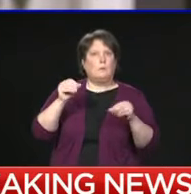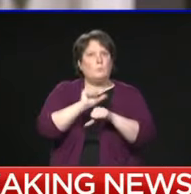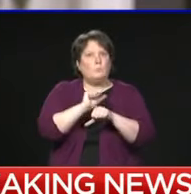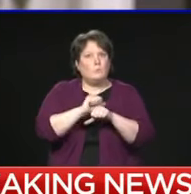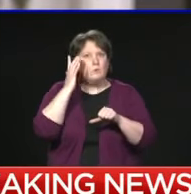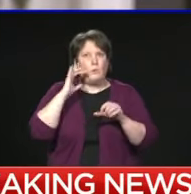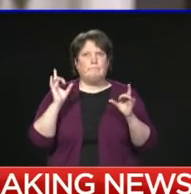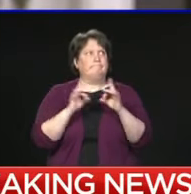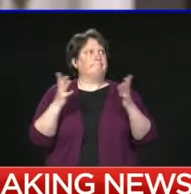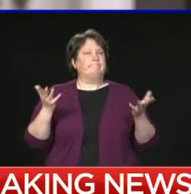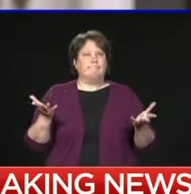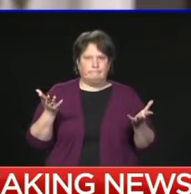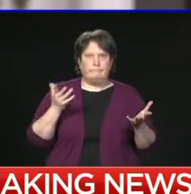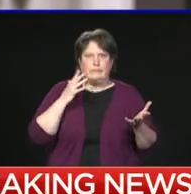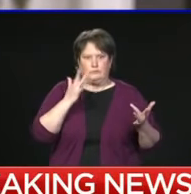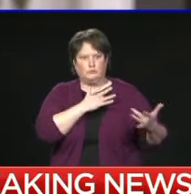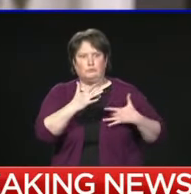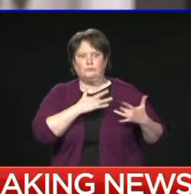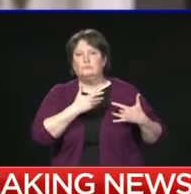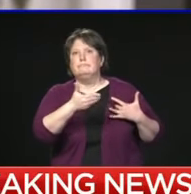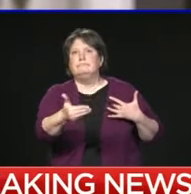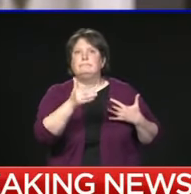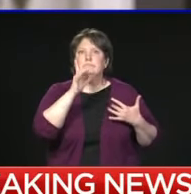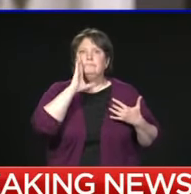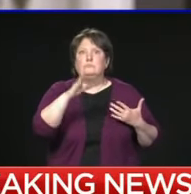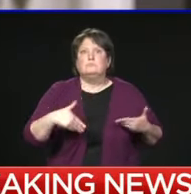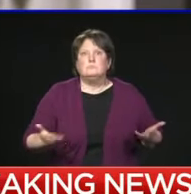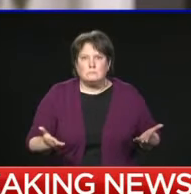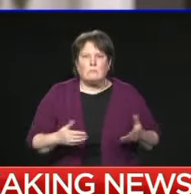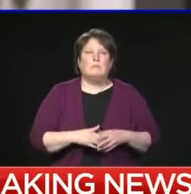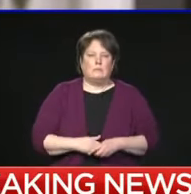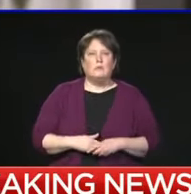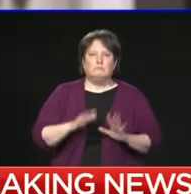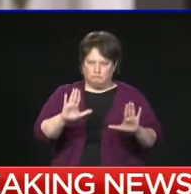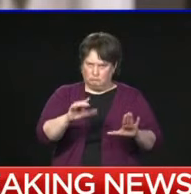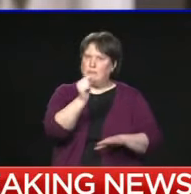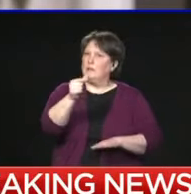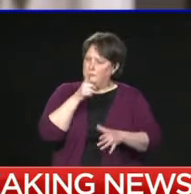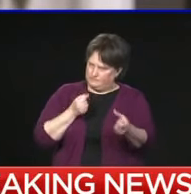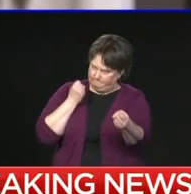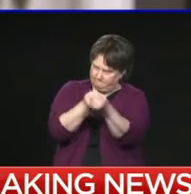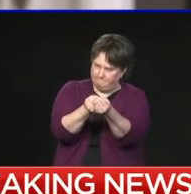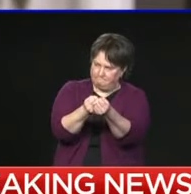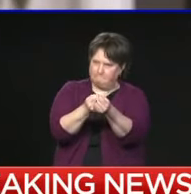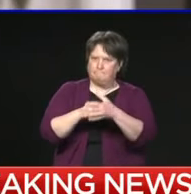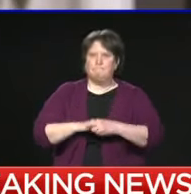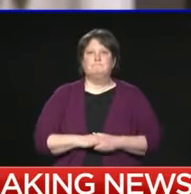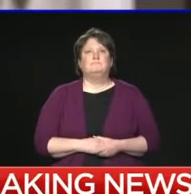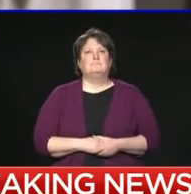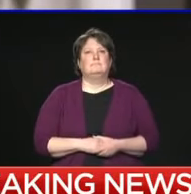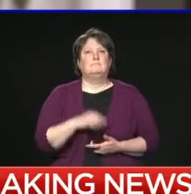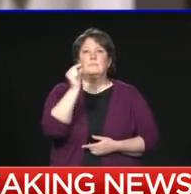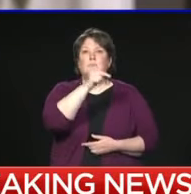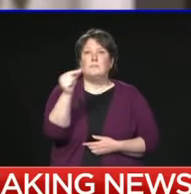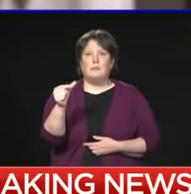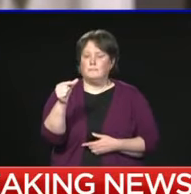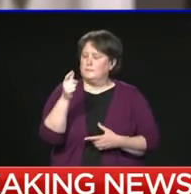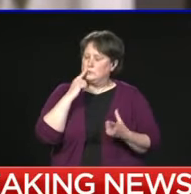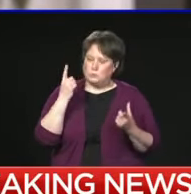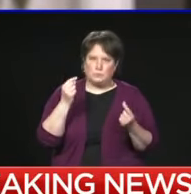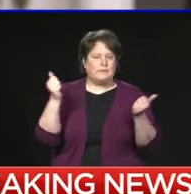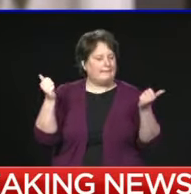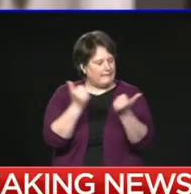about what comes next. So I want you to know that we'll be there to help you. Our government is doing